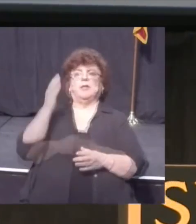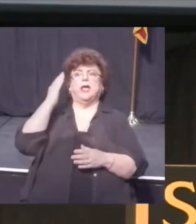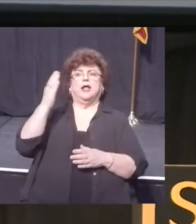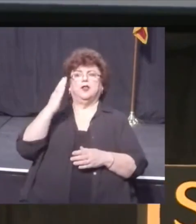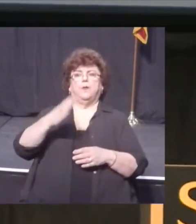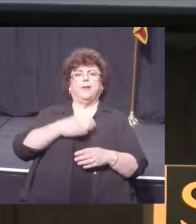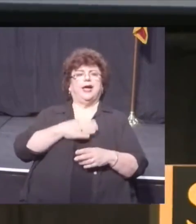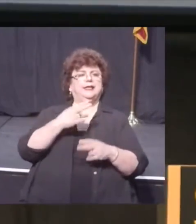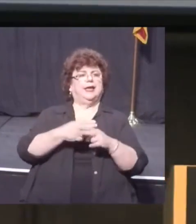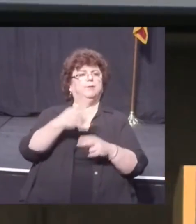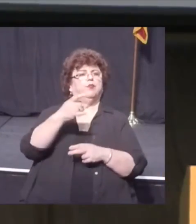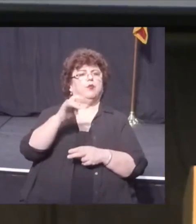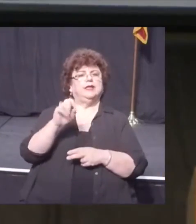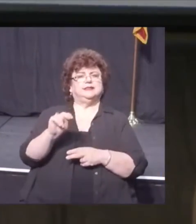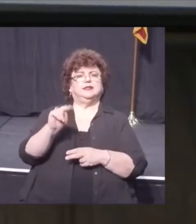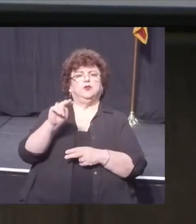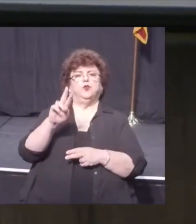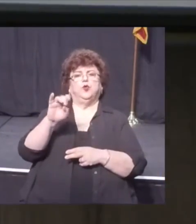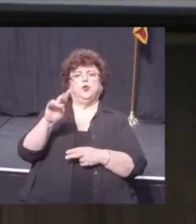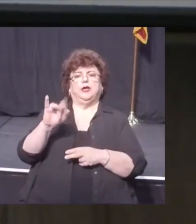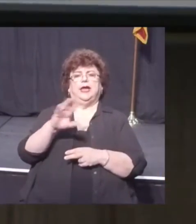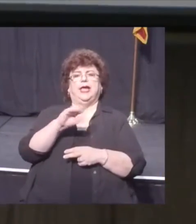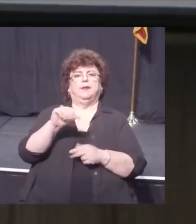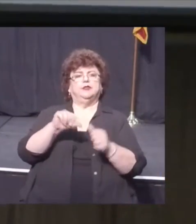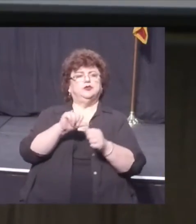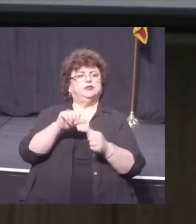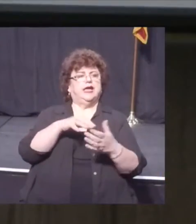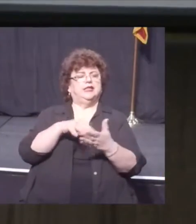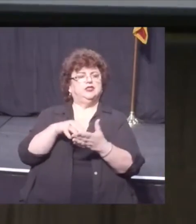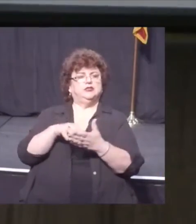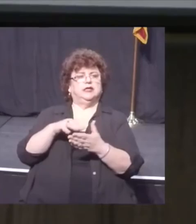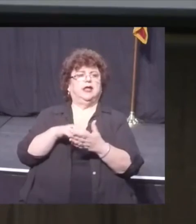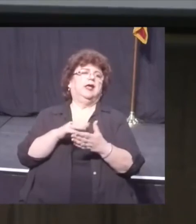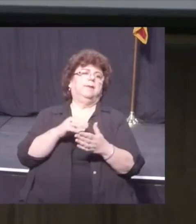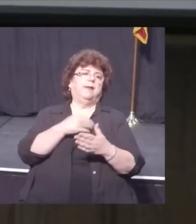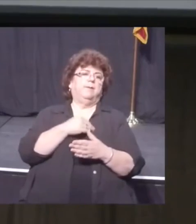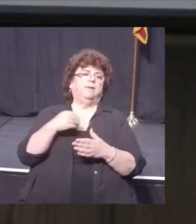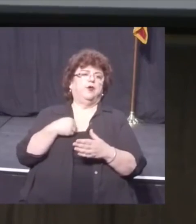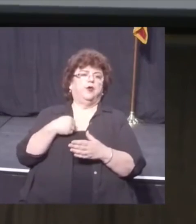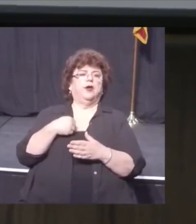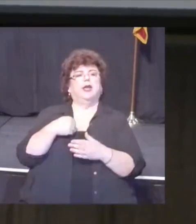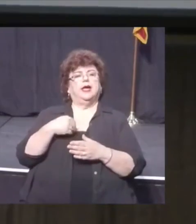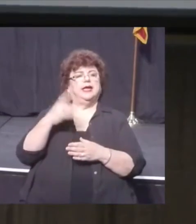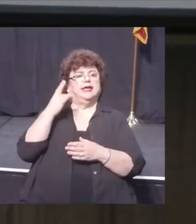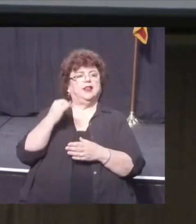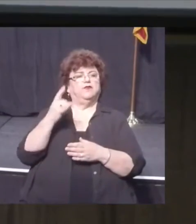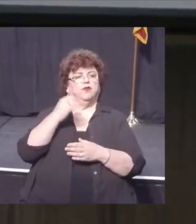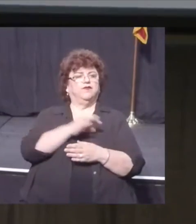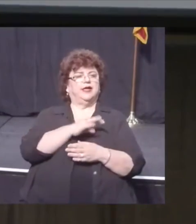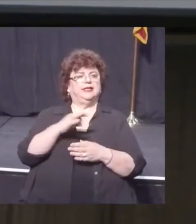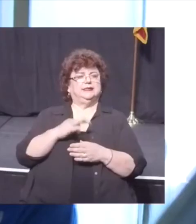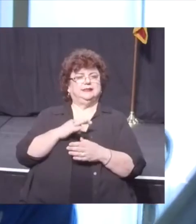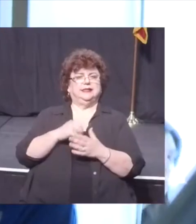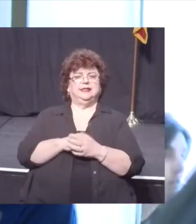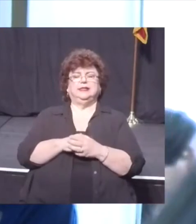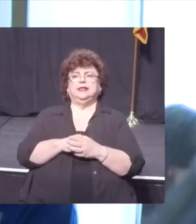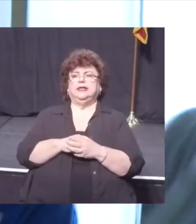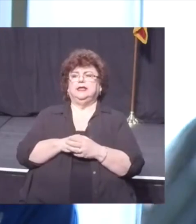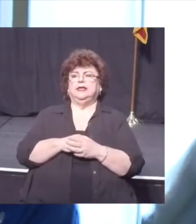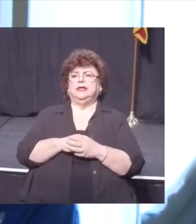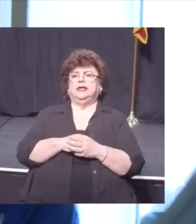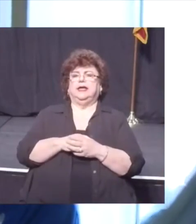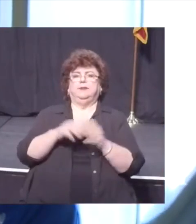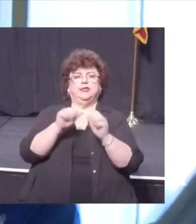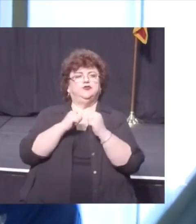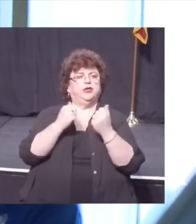Hello, my name is Preston Rudy. I'm a sociologist and I'm president of the California Faculty Association. I'd like to join everybody else in welcoming you